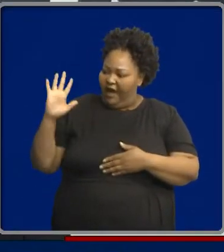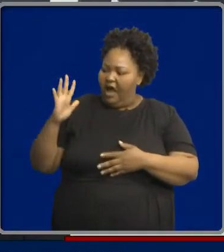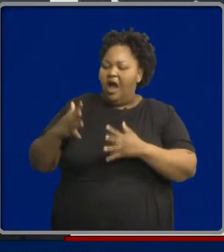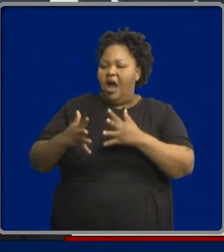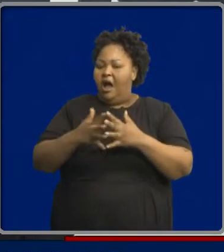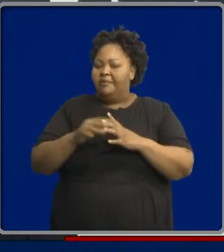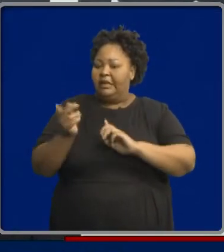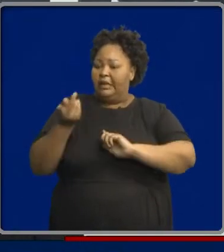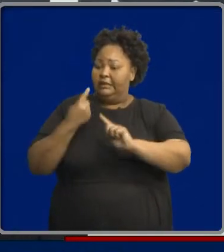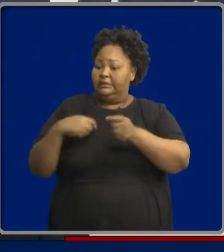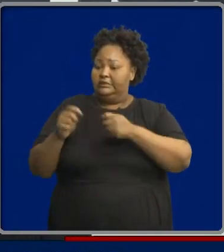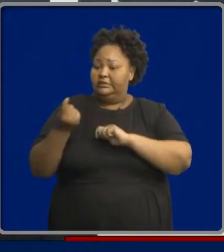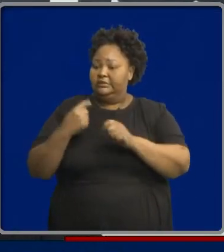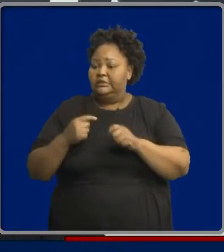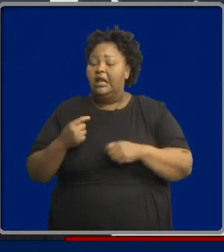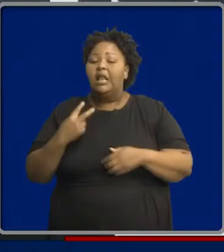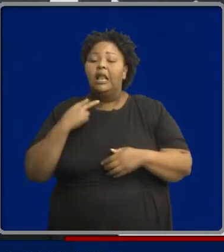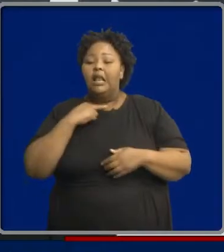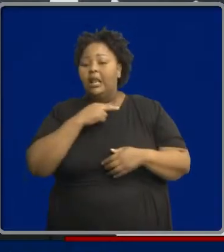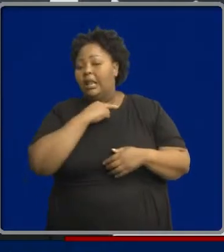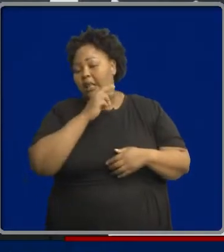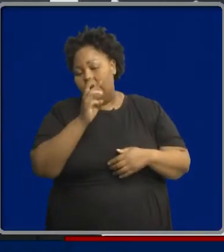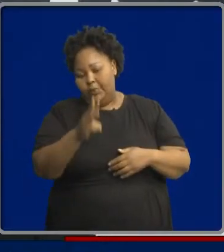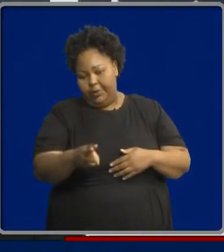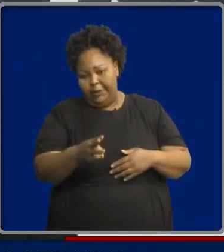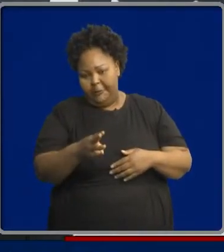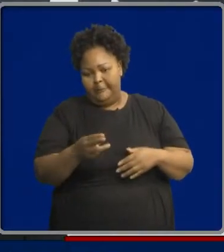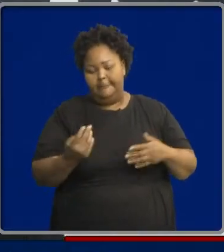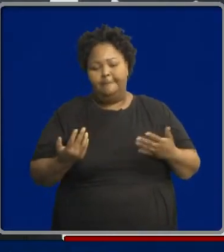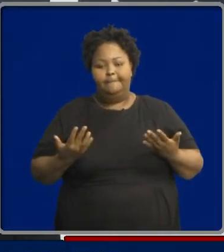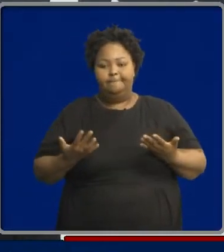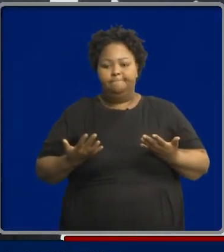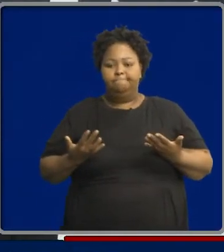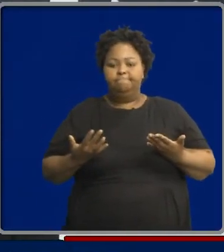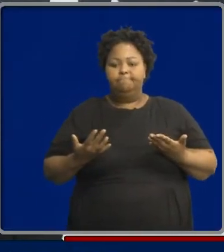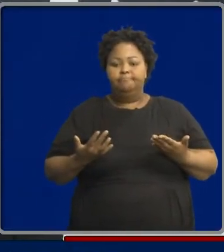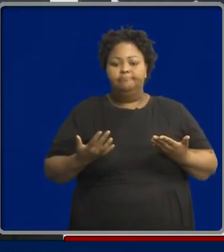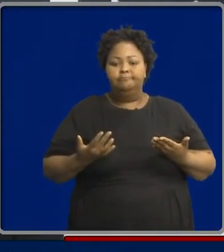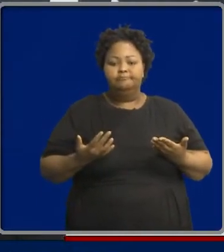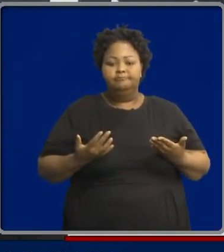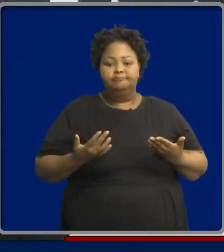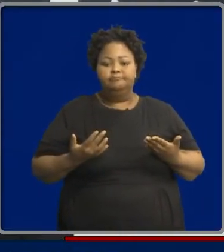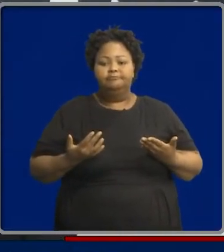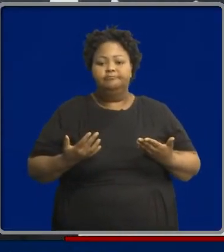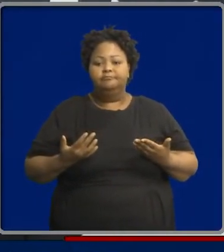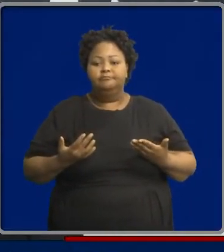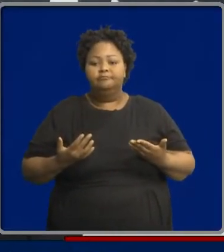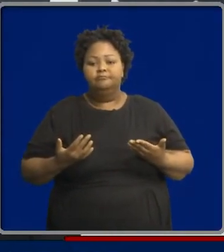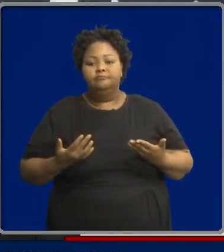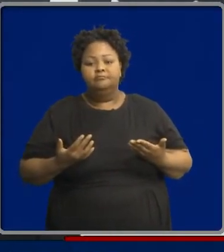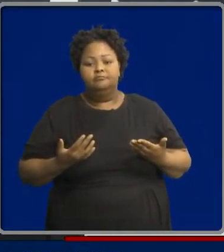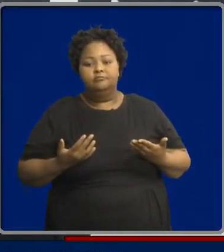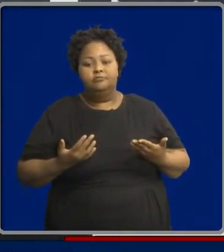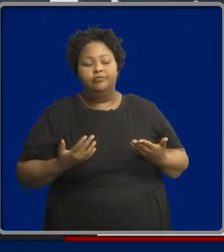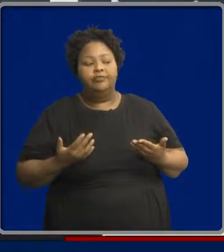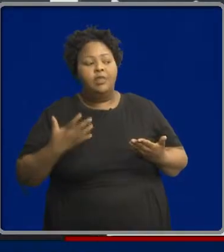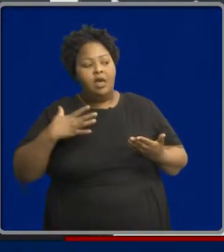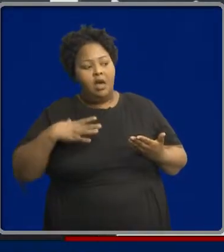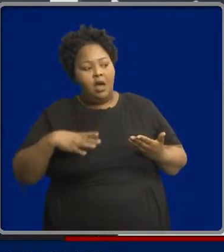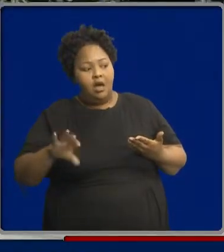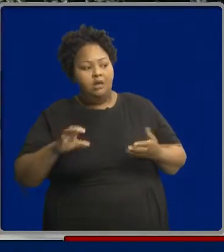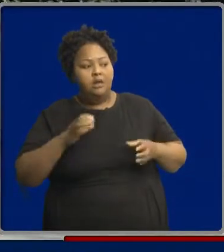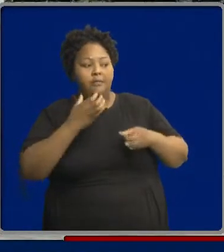down. Probably not as bad as other countries, though, let me say that, because our baseline is 10%. Other countries is